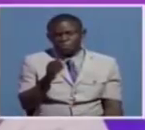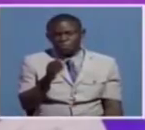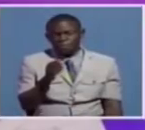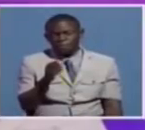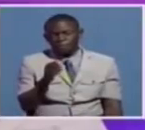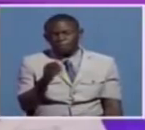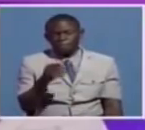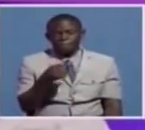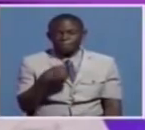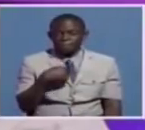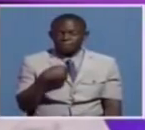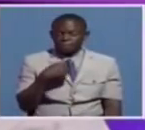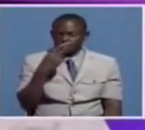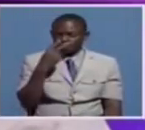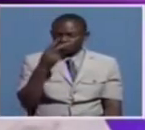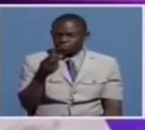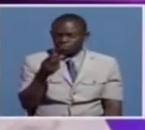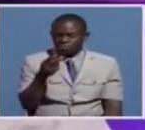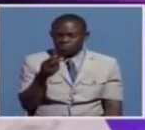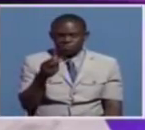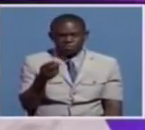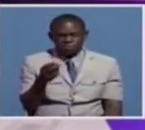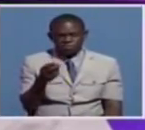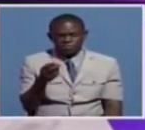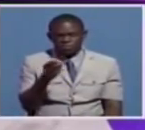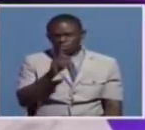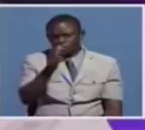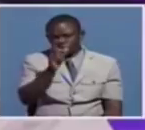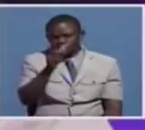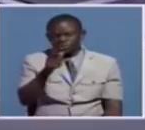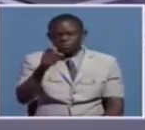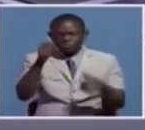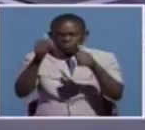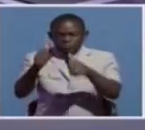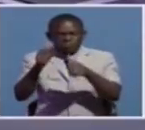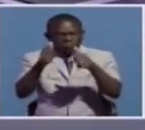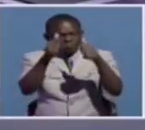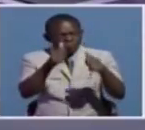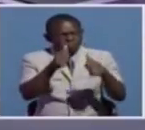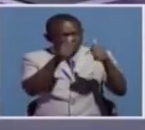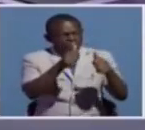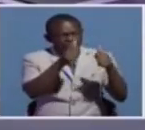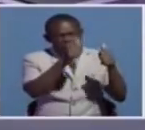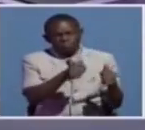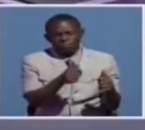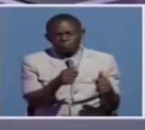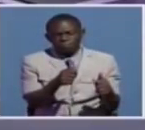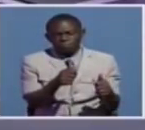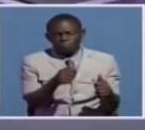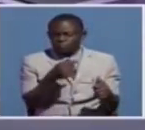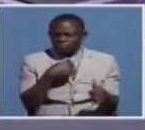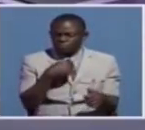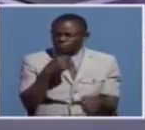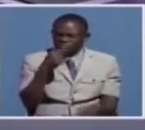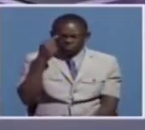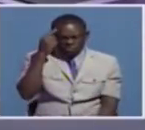could see the hour signs all over, and I was asking, are you sure you can win these elections?